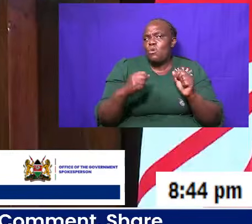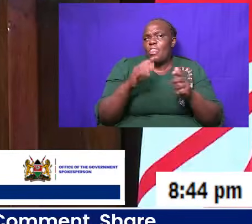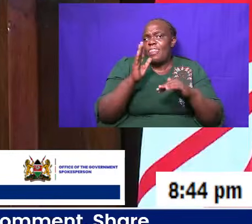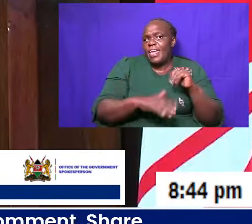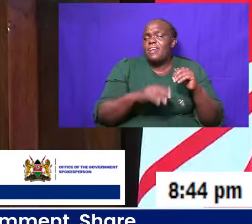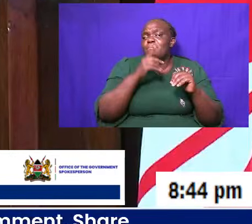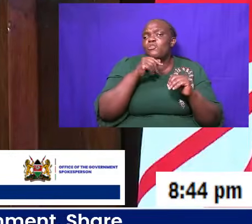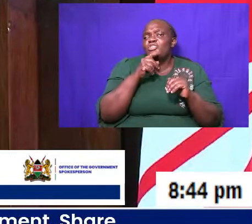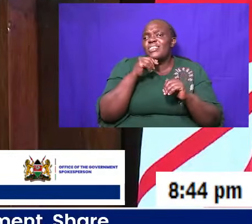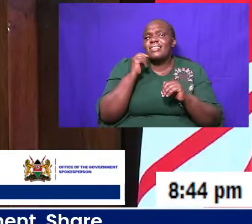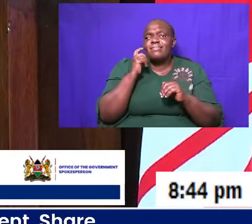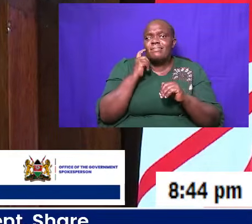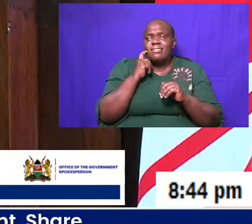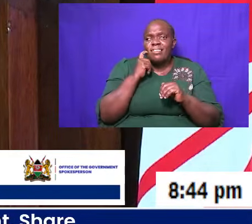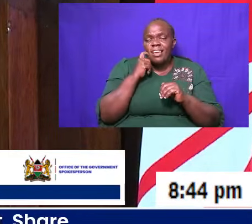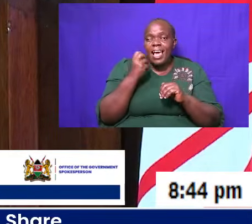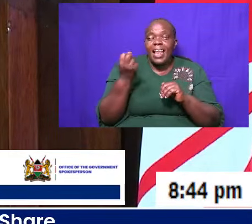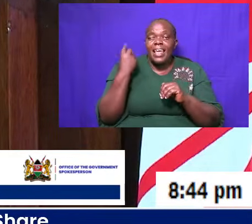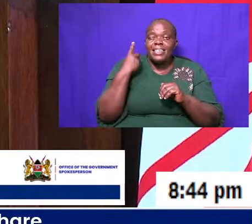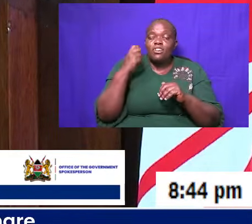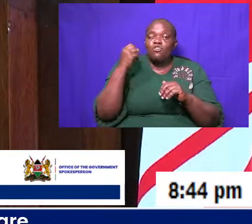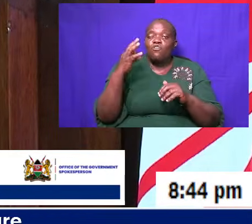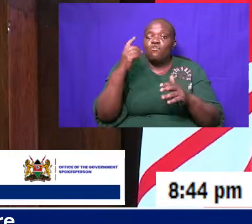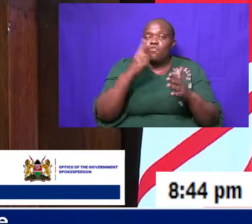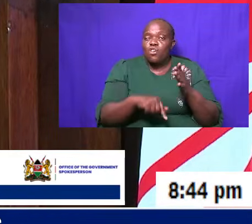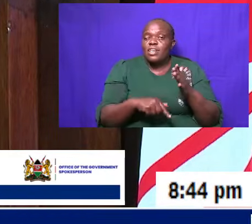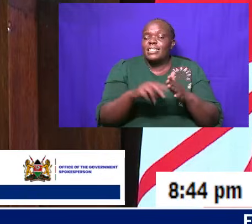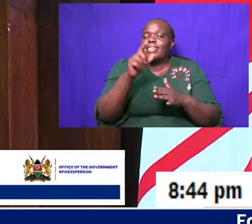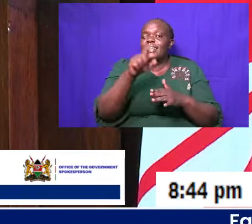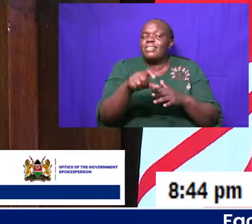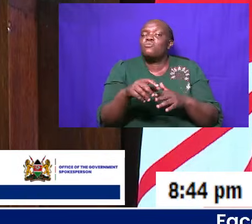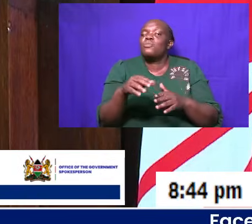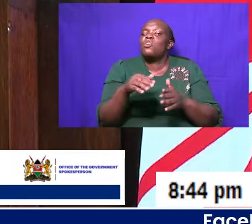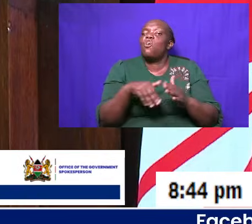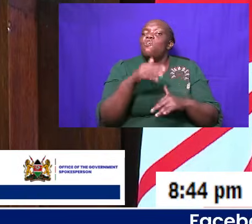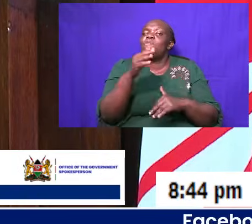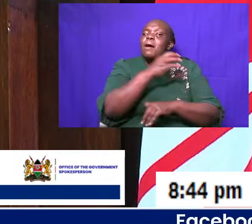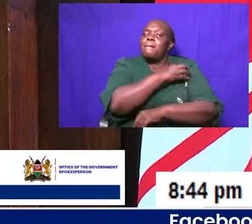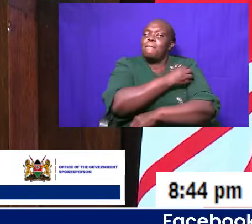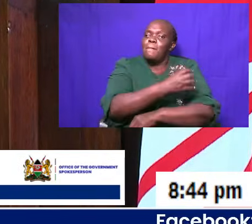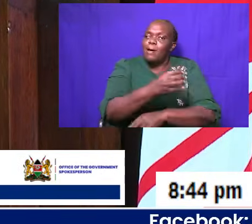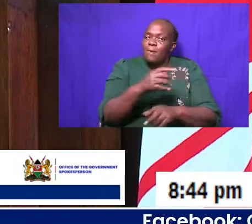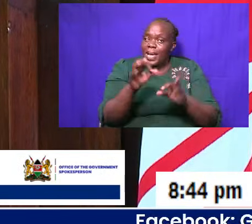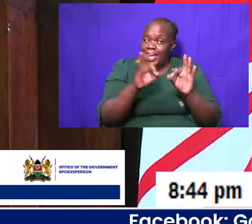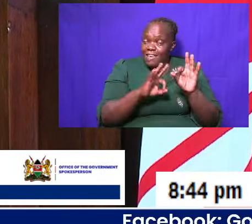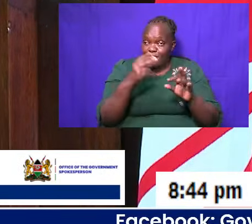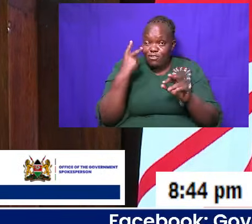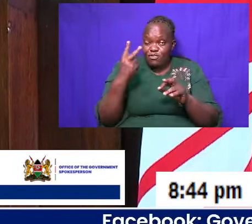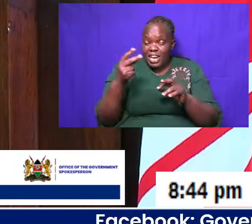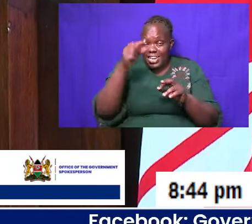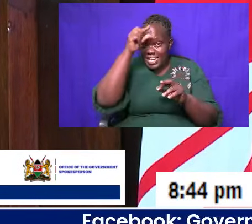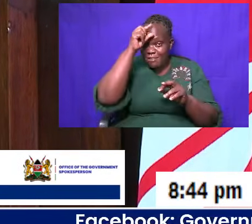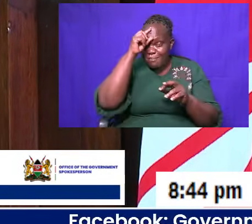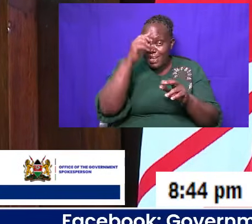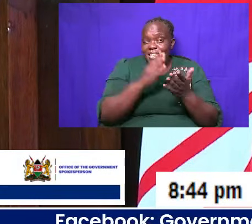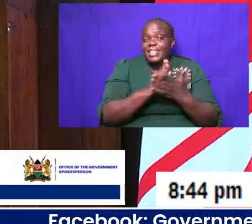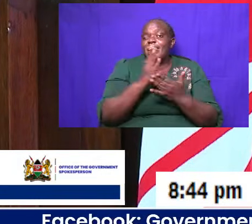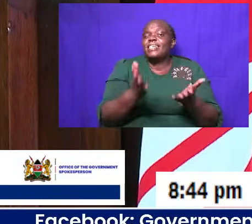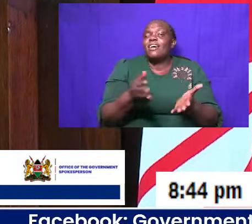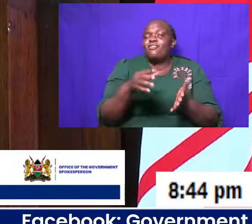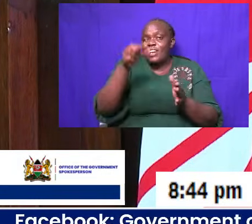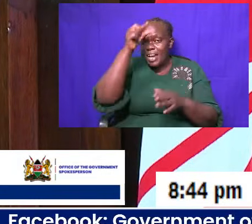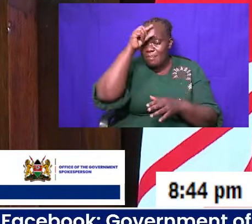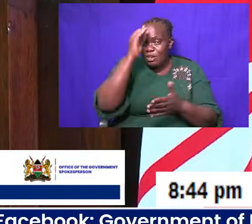think is our understanding of what it means to be over-empowered. Because if you look at government right now, for example, the government